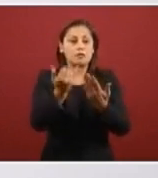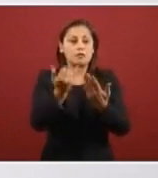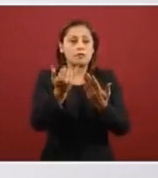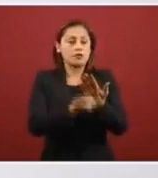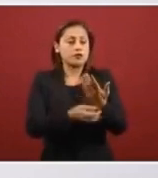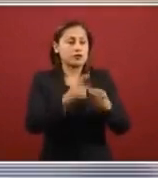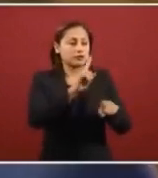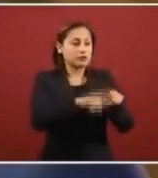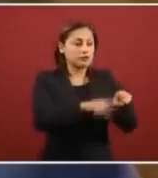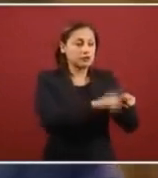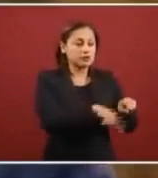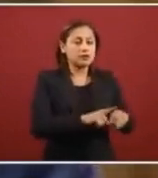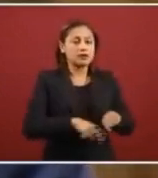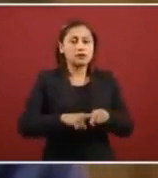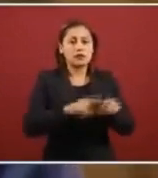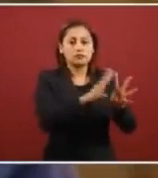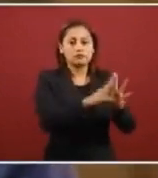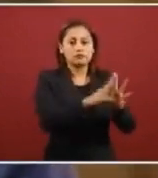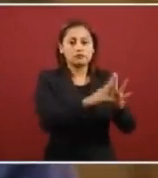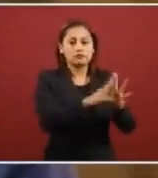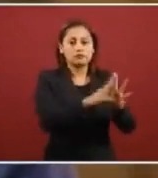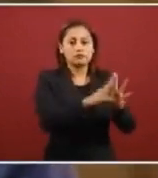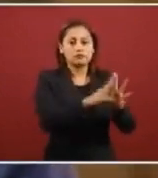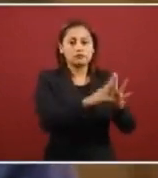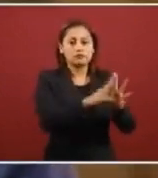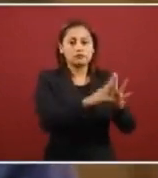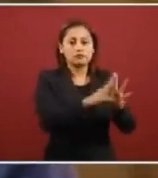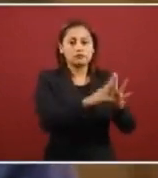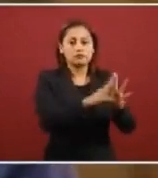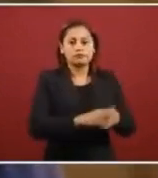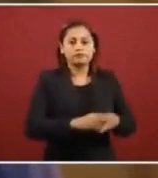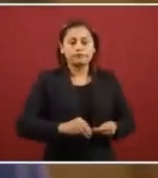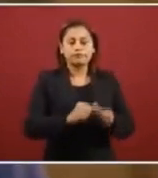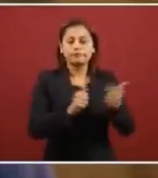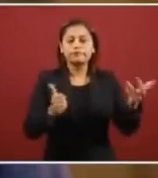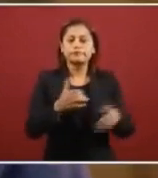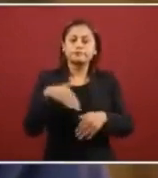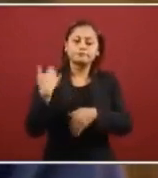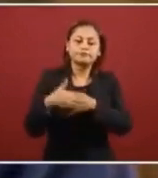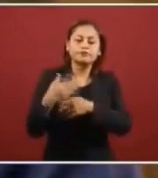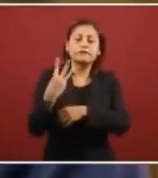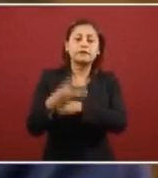years it will be less time